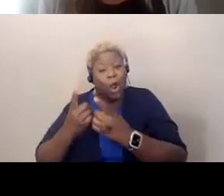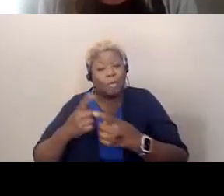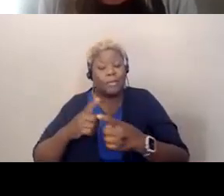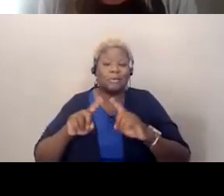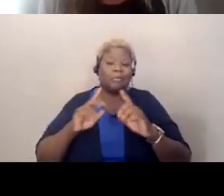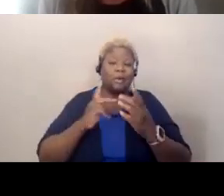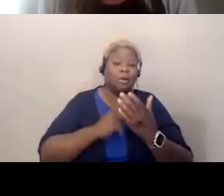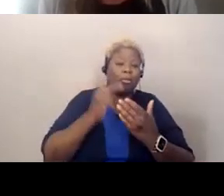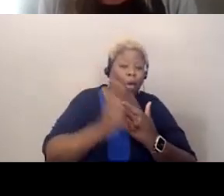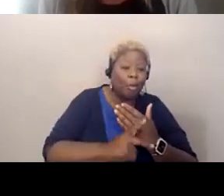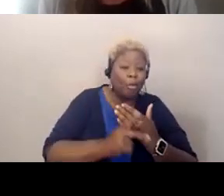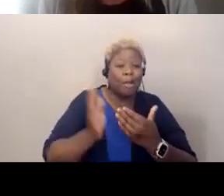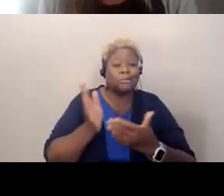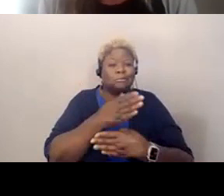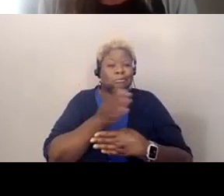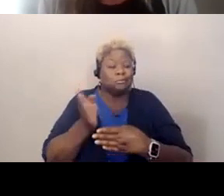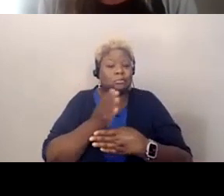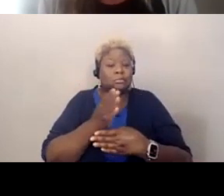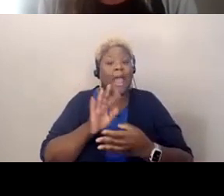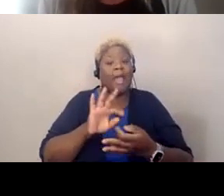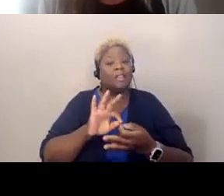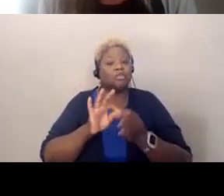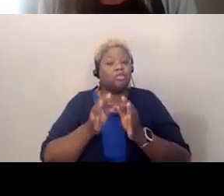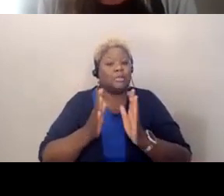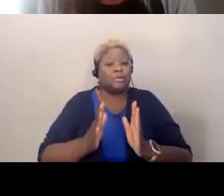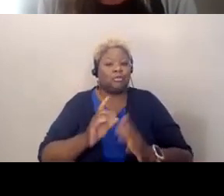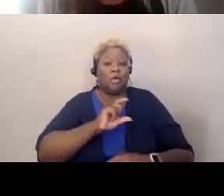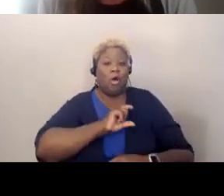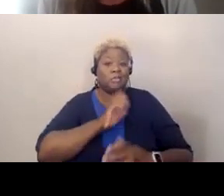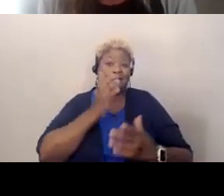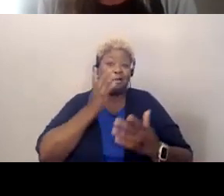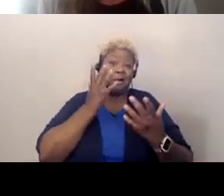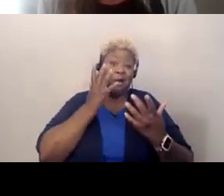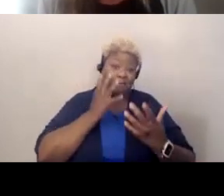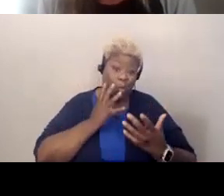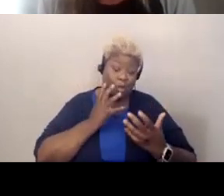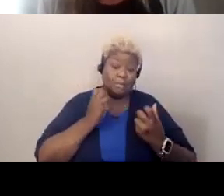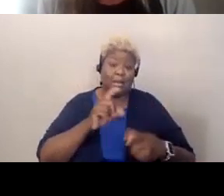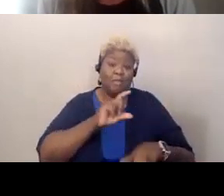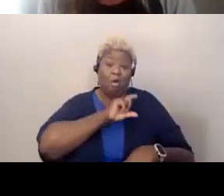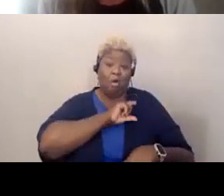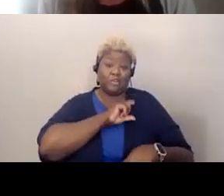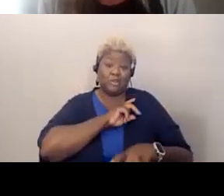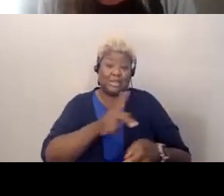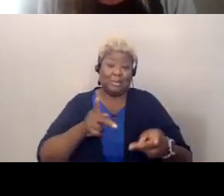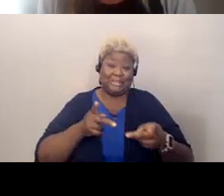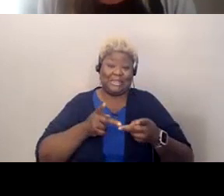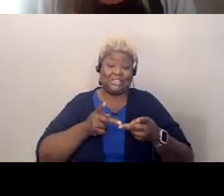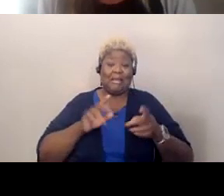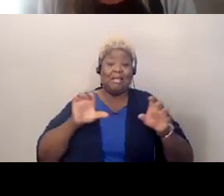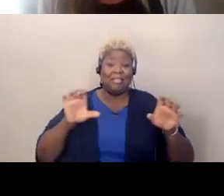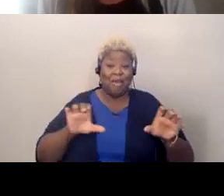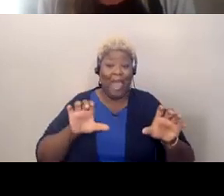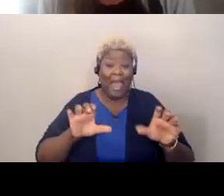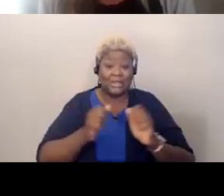programs, and it also varies across the interpretation of the officer. Unfortunately, many of these officers are in a position where acting on nothing